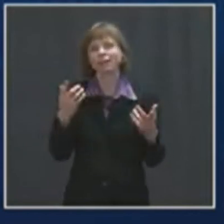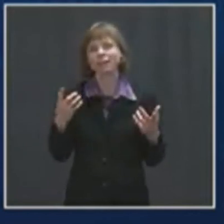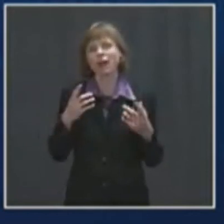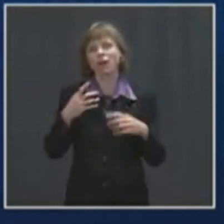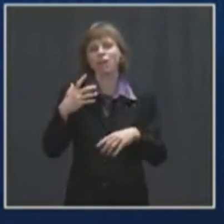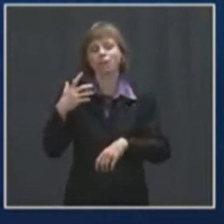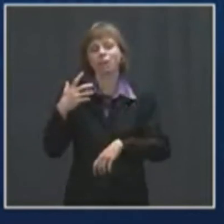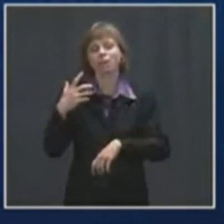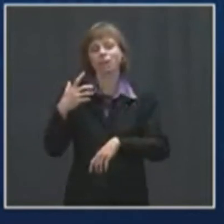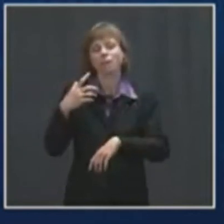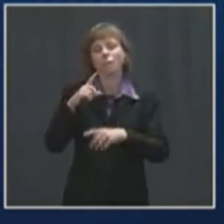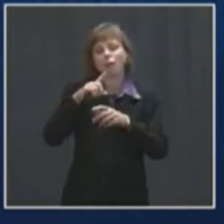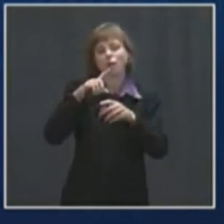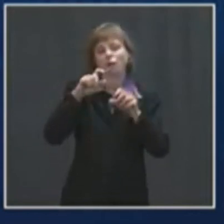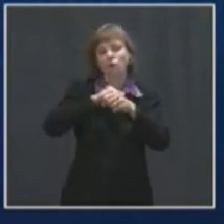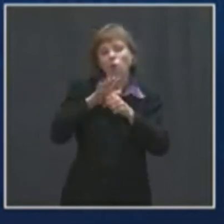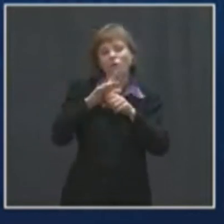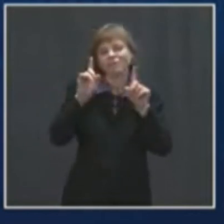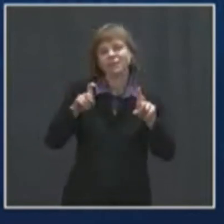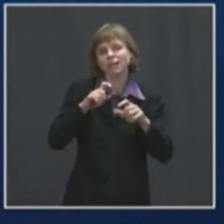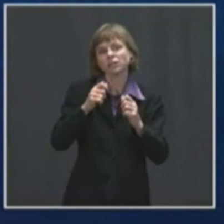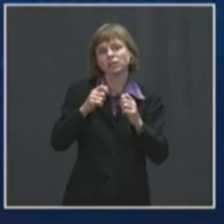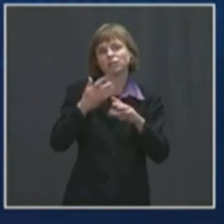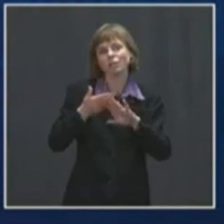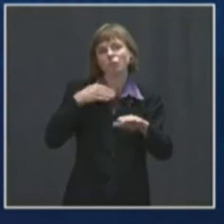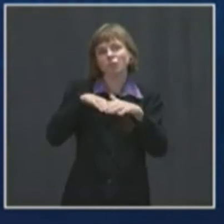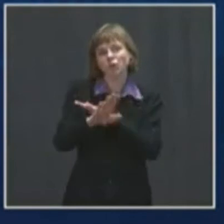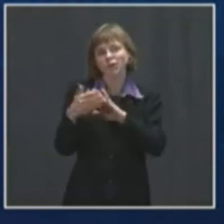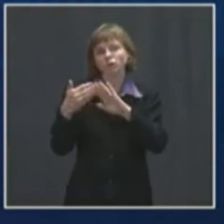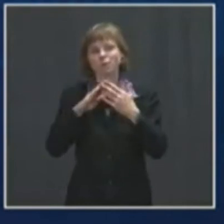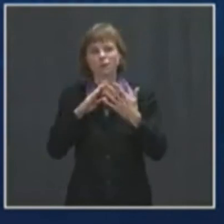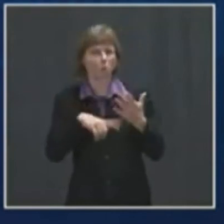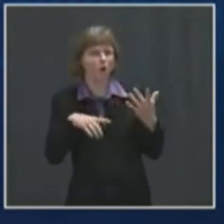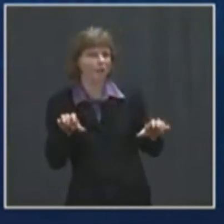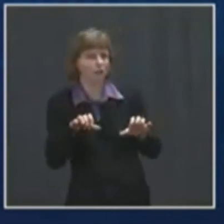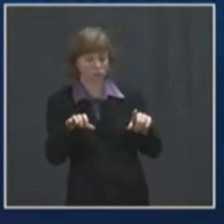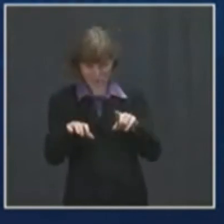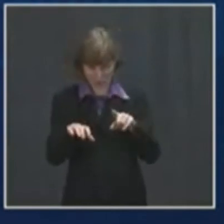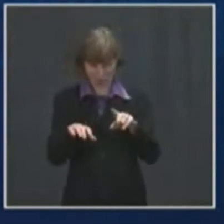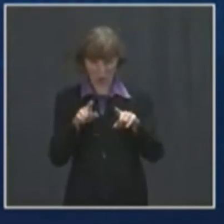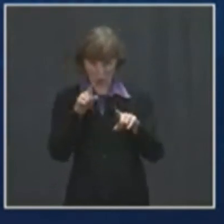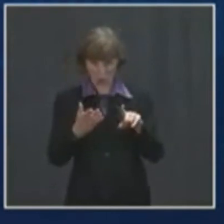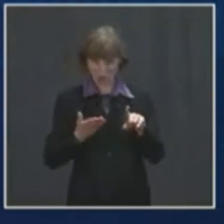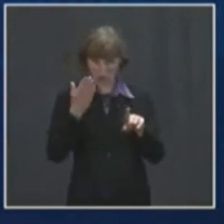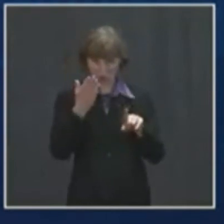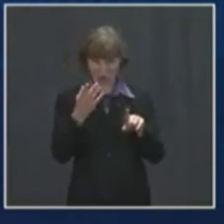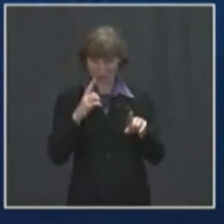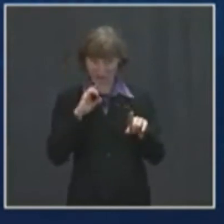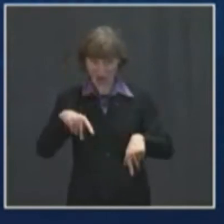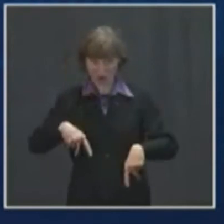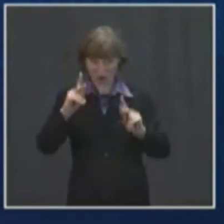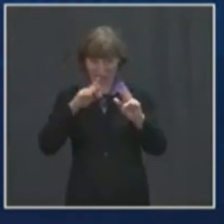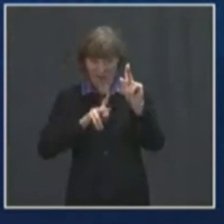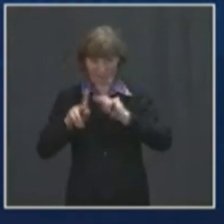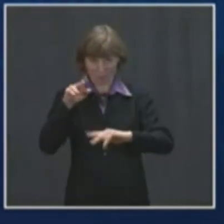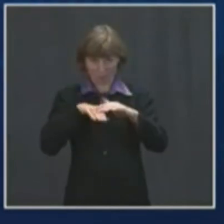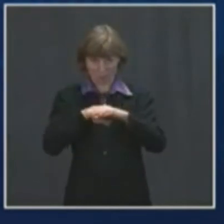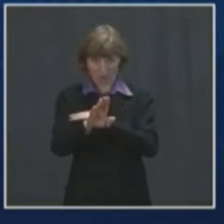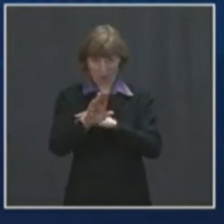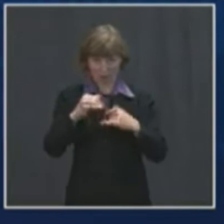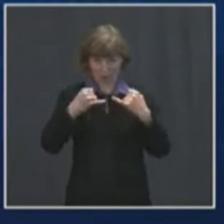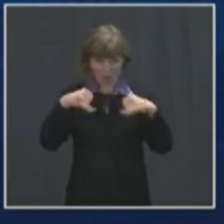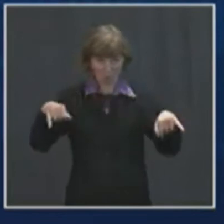So what is being done? What could be done? Are you suggesting they're letting people in across the border without testing